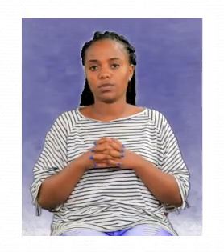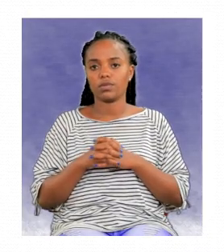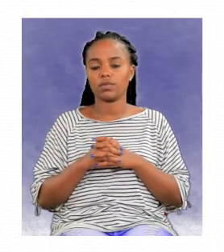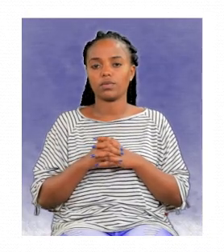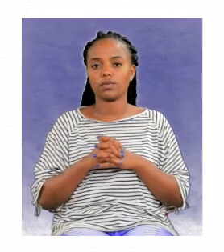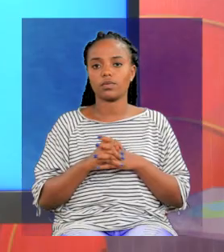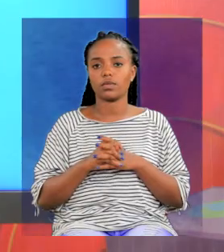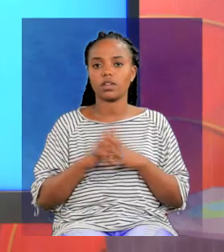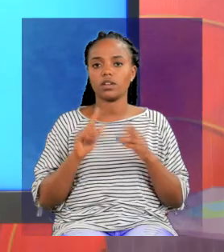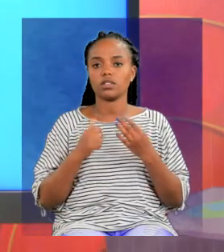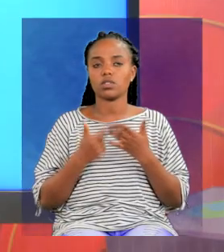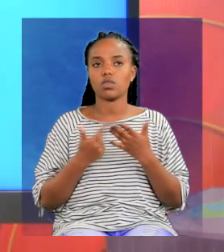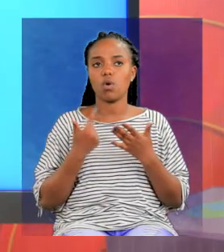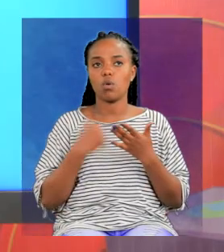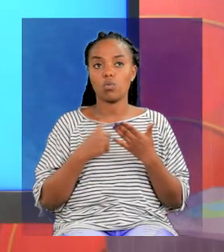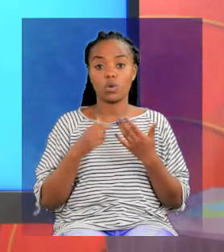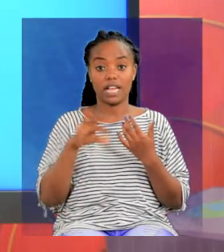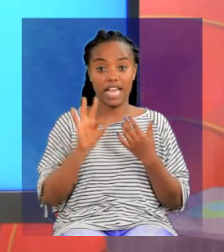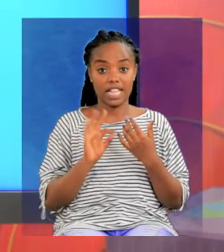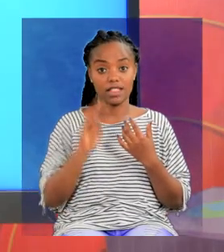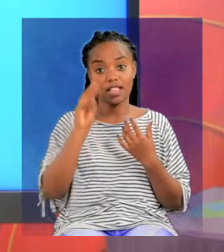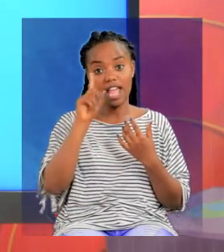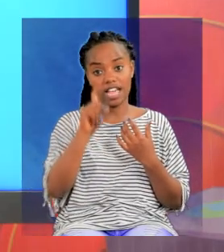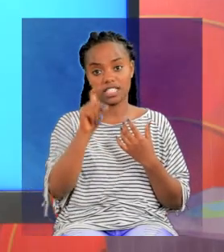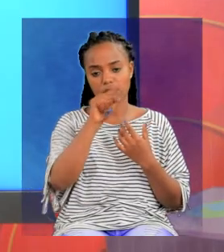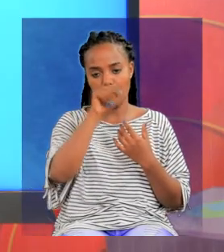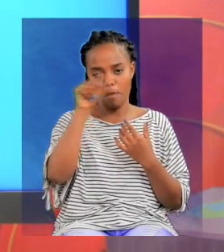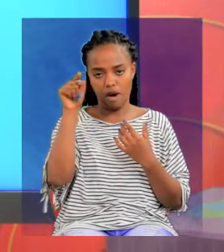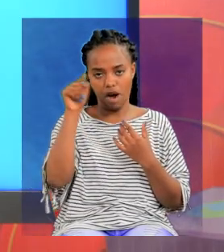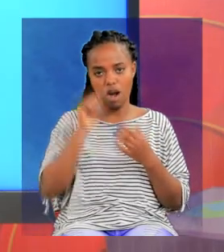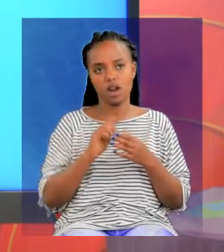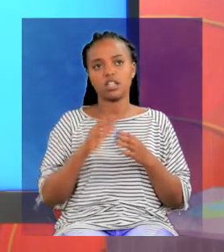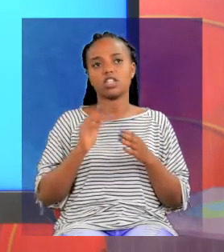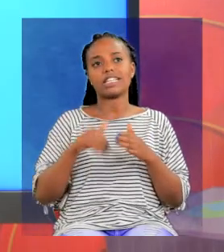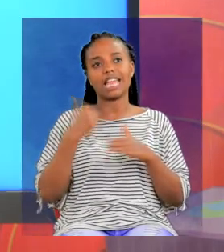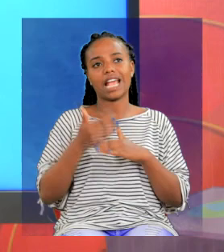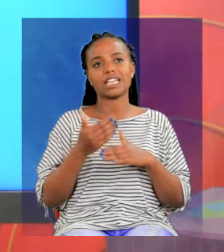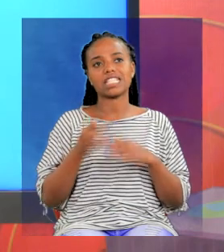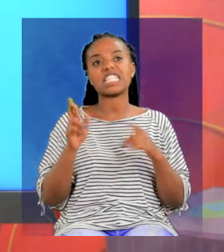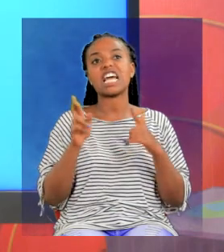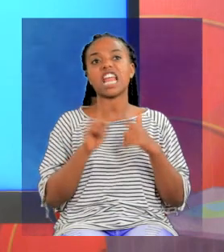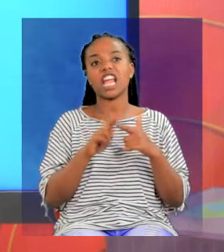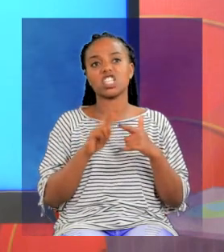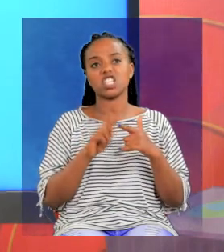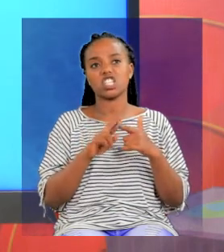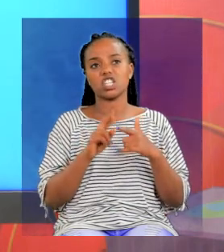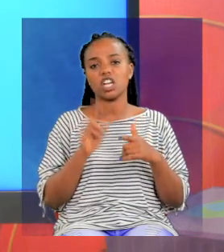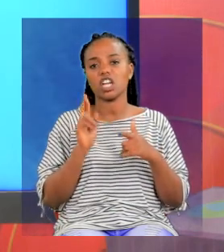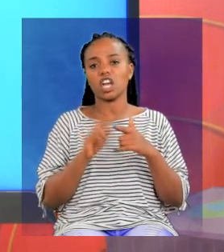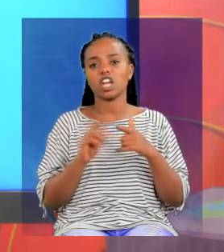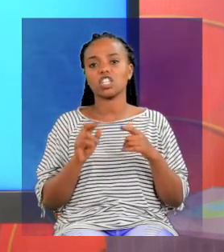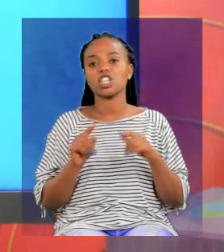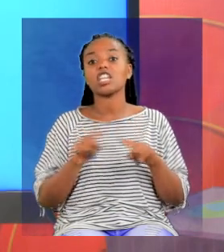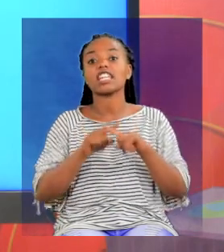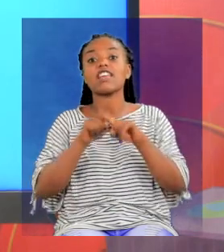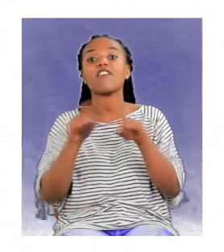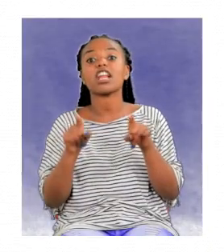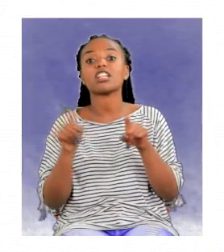So, we have the mean. Next, the range. ranges is the difference